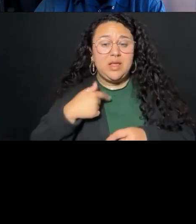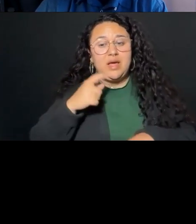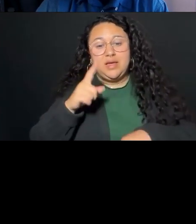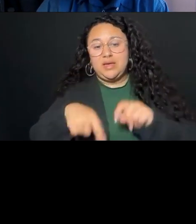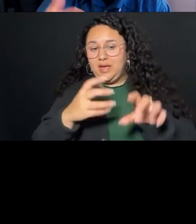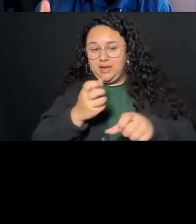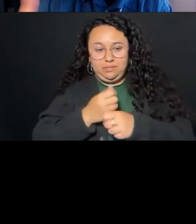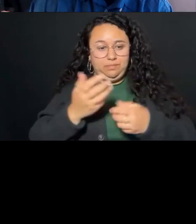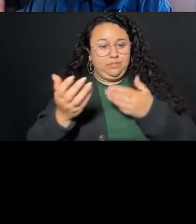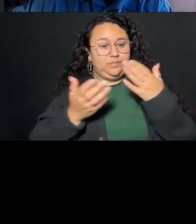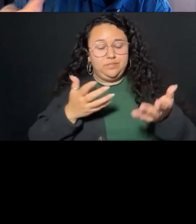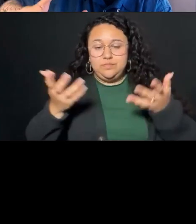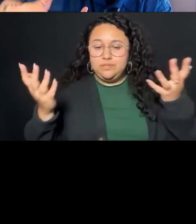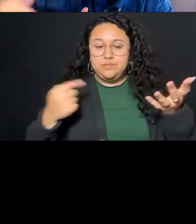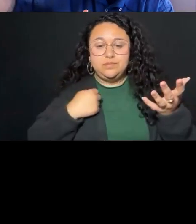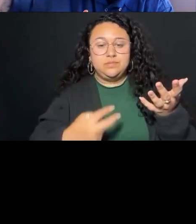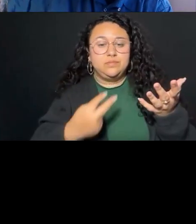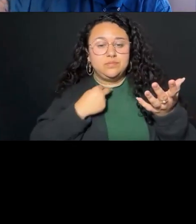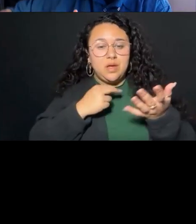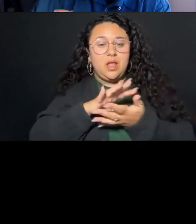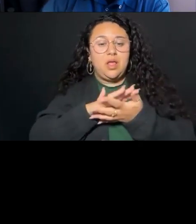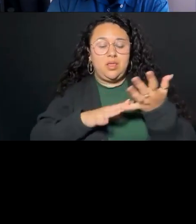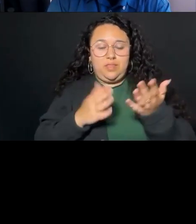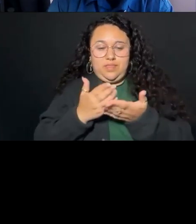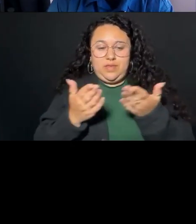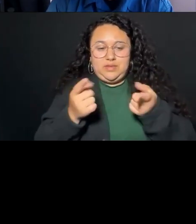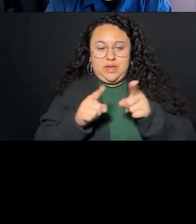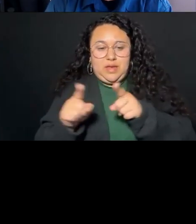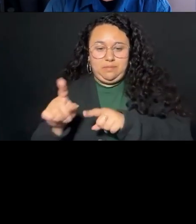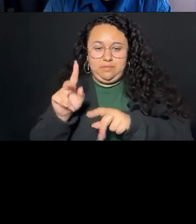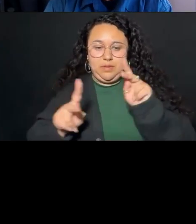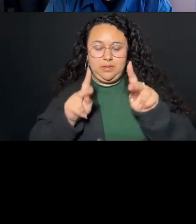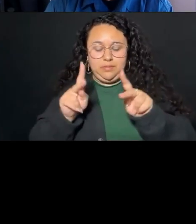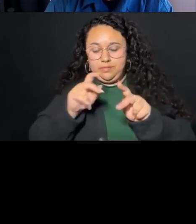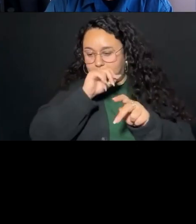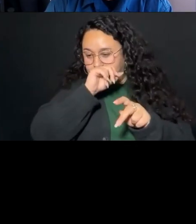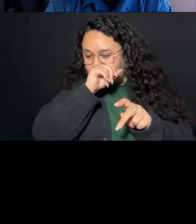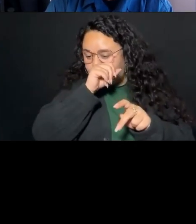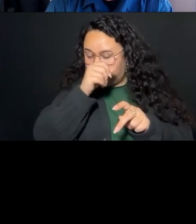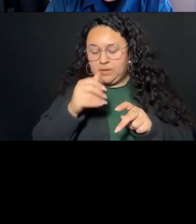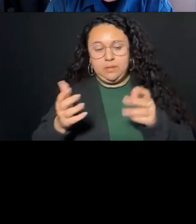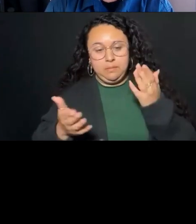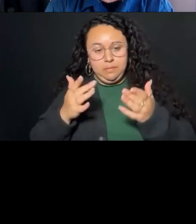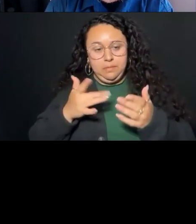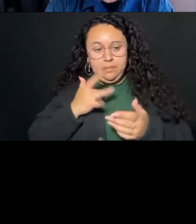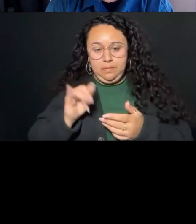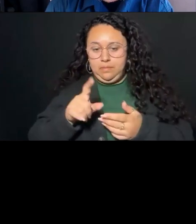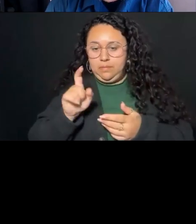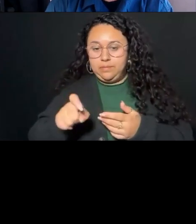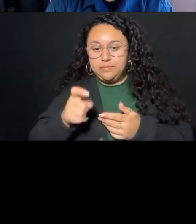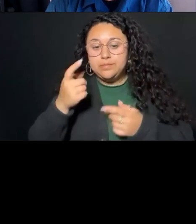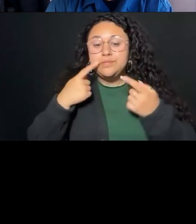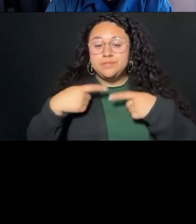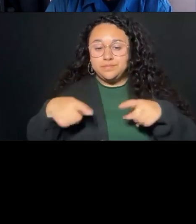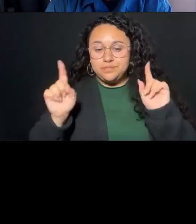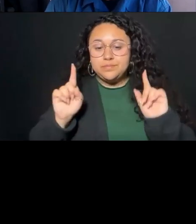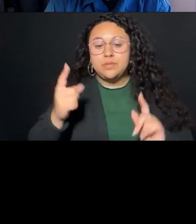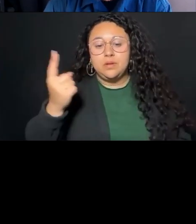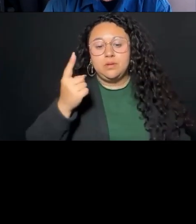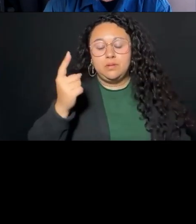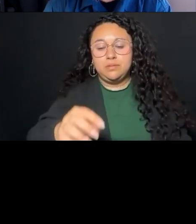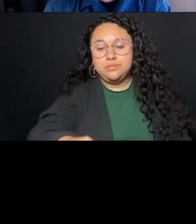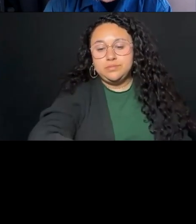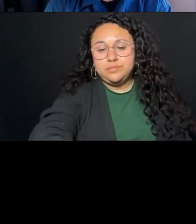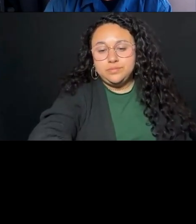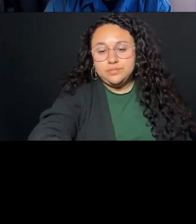to get services. And so there's some of those things that happen that people may feel that they have to disclose something when they don't